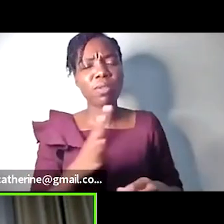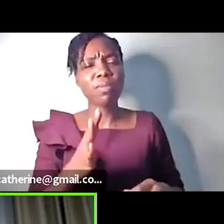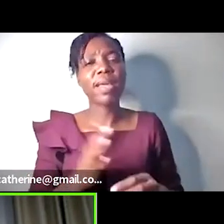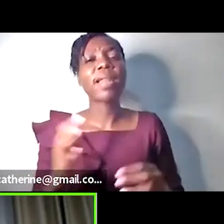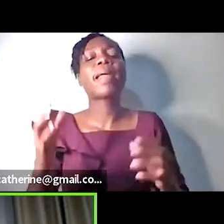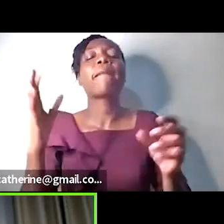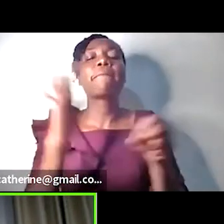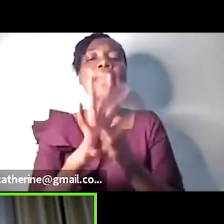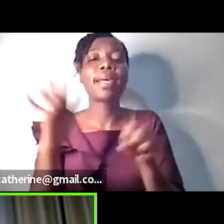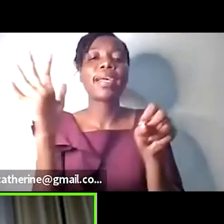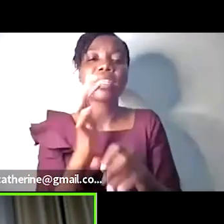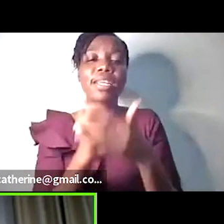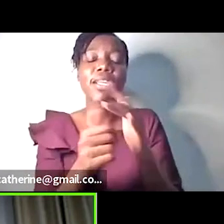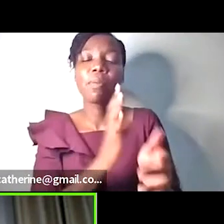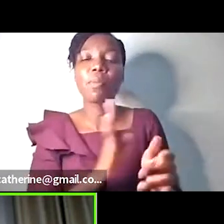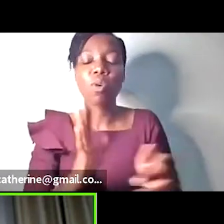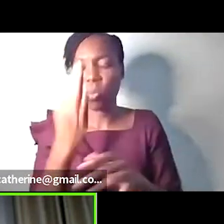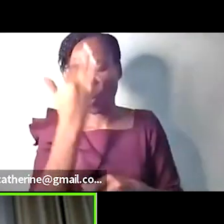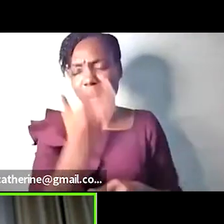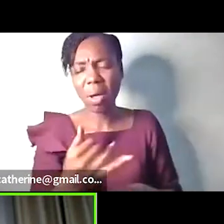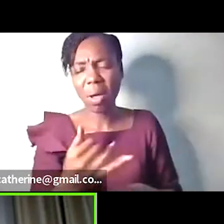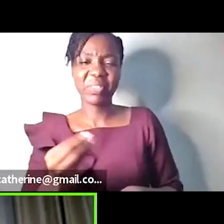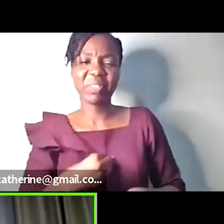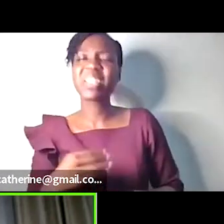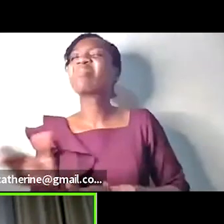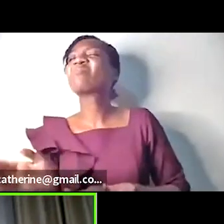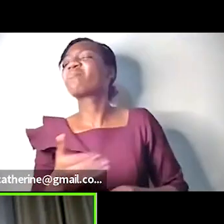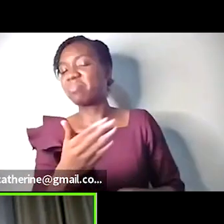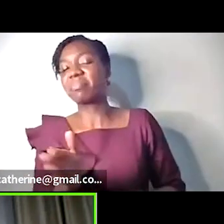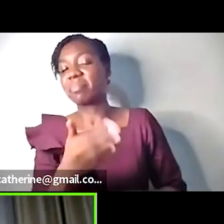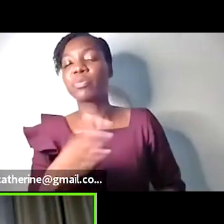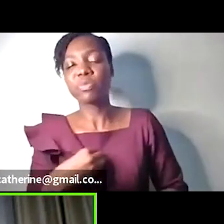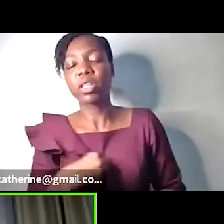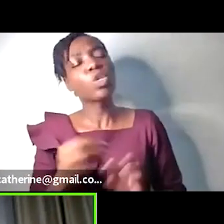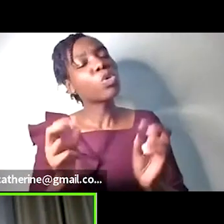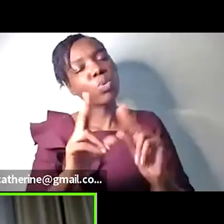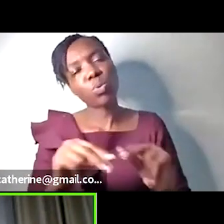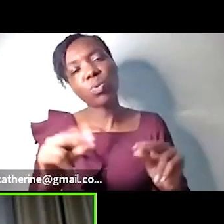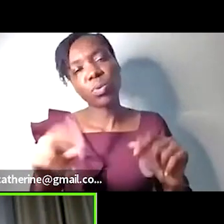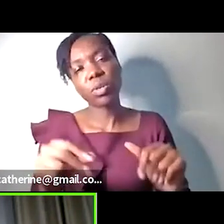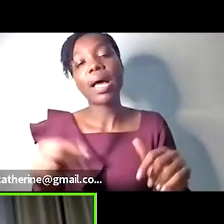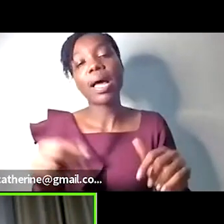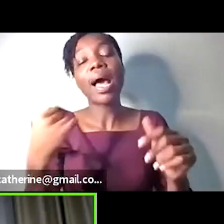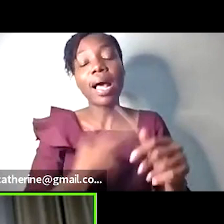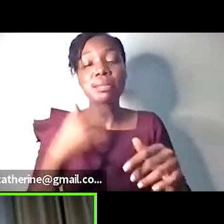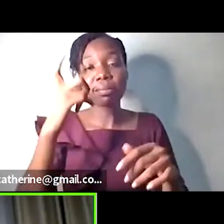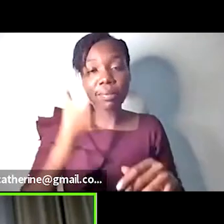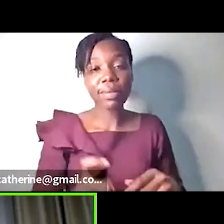boards because of a sympathy vote. Let us not go out there with a sympathy of the so many